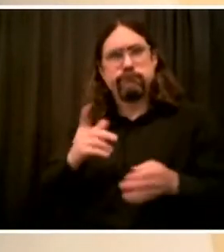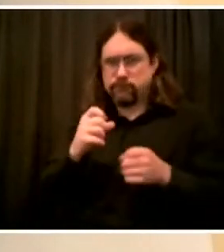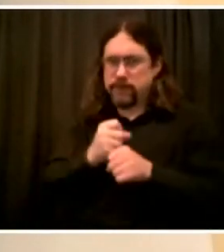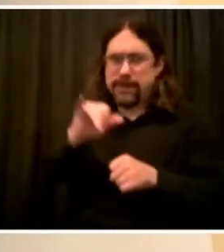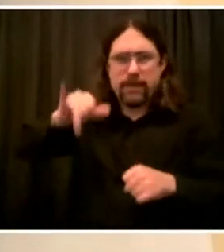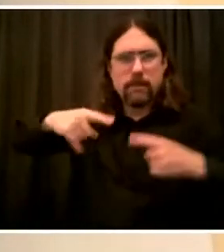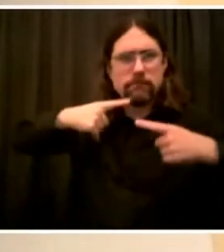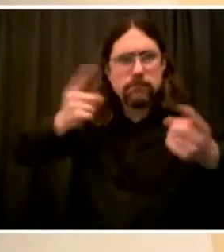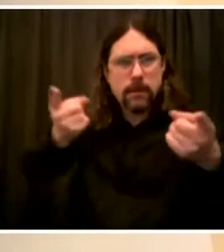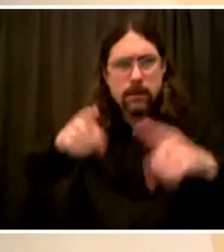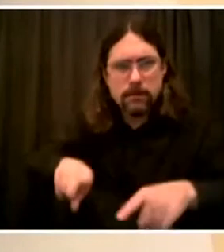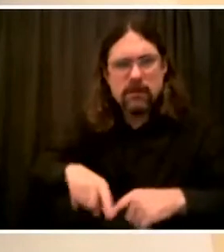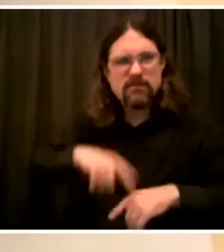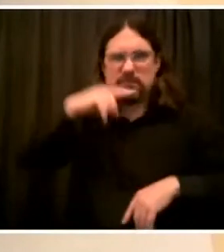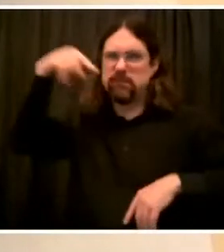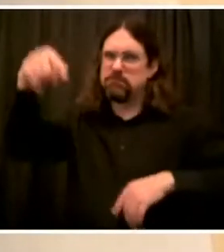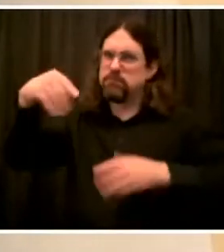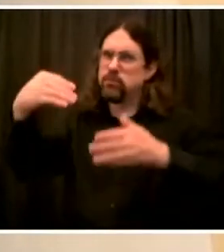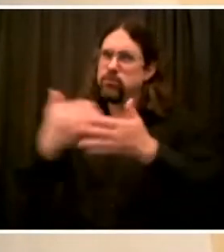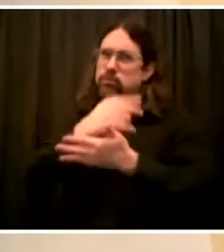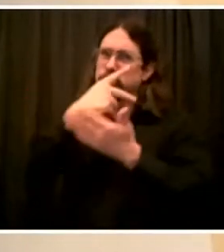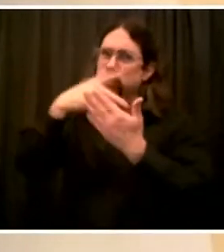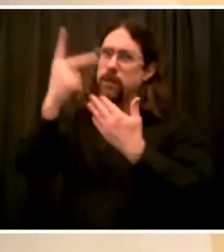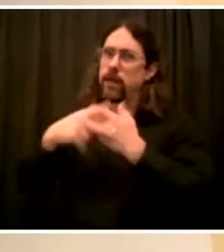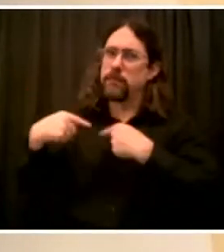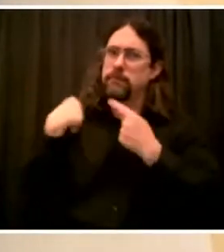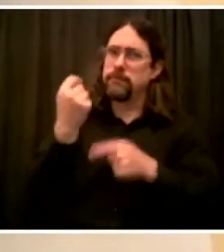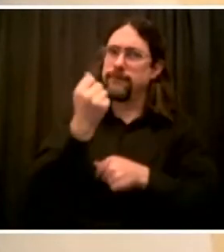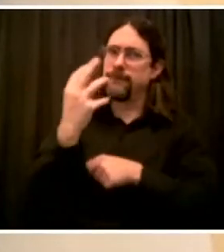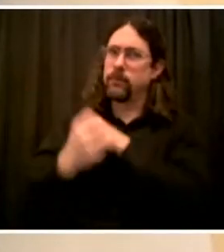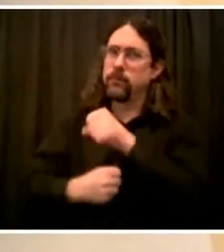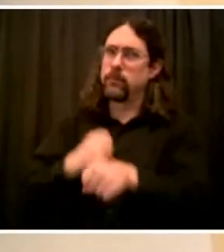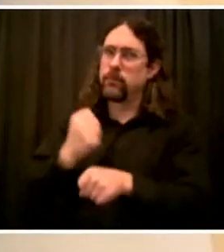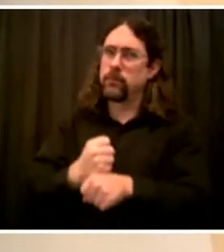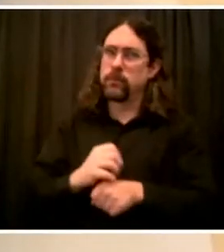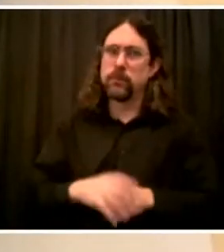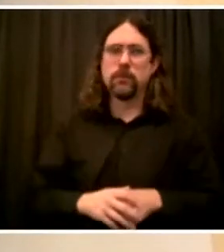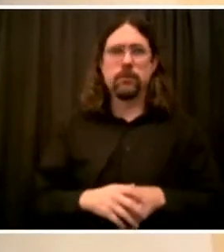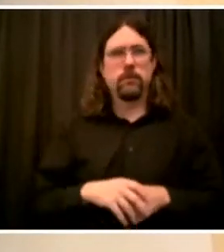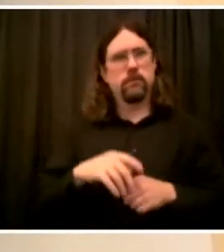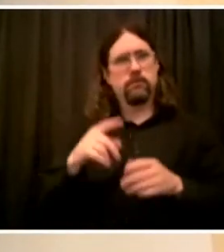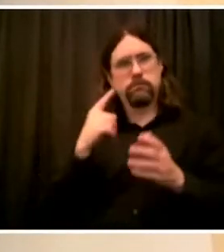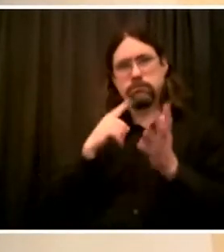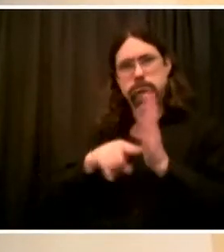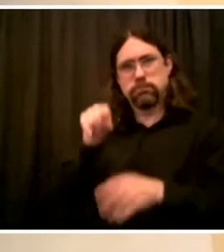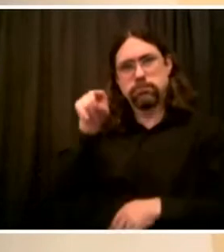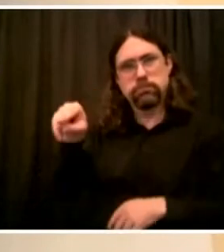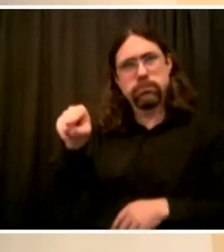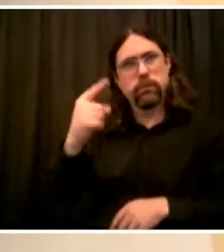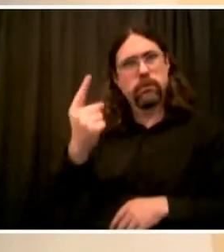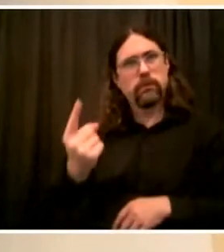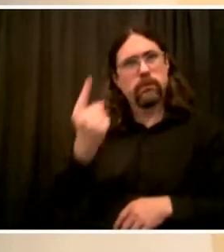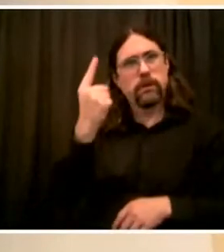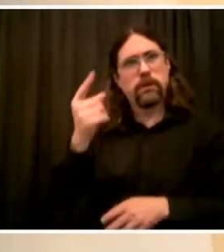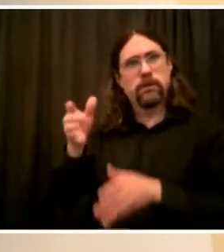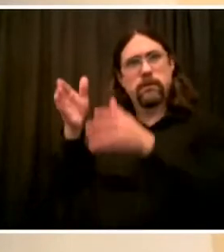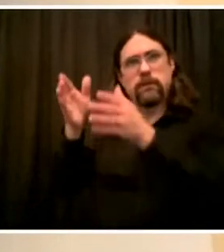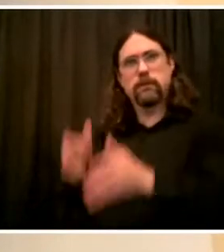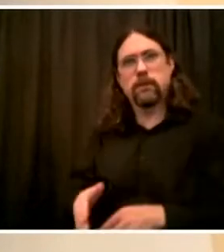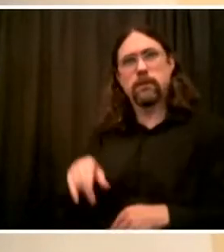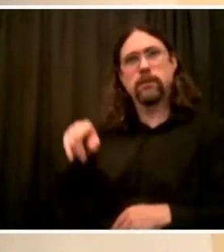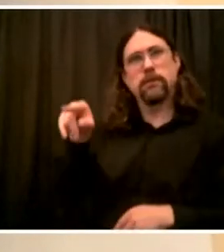that our teams had tried to convince more than 50 times to come in off the streets.